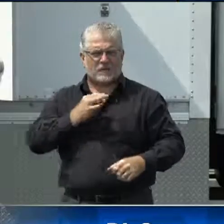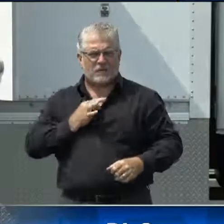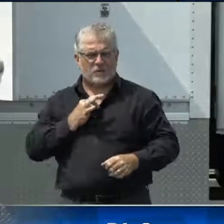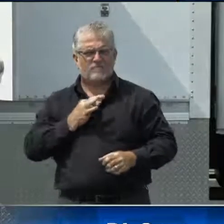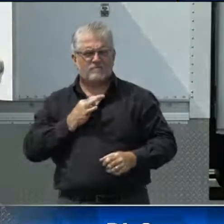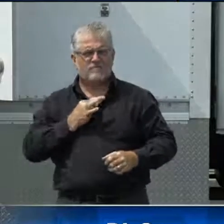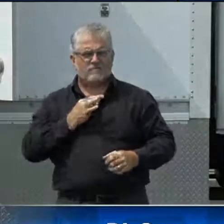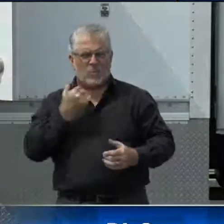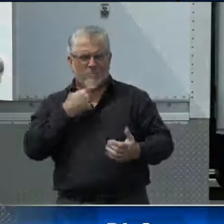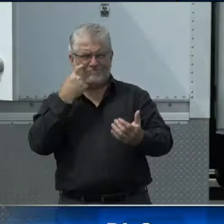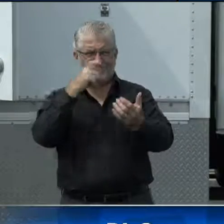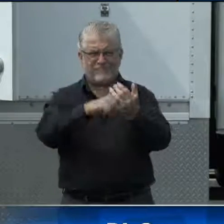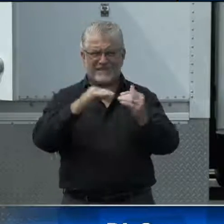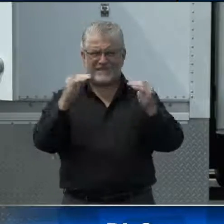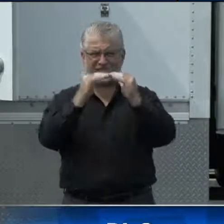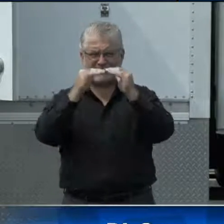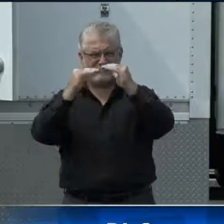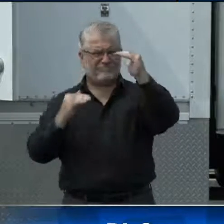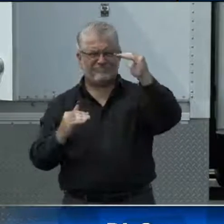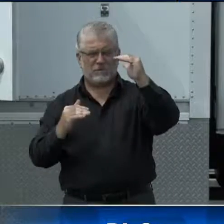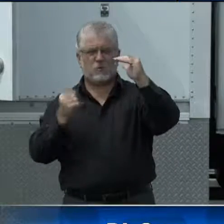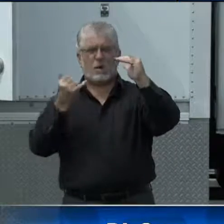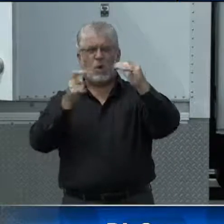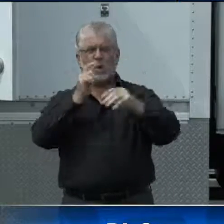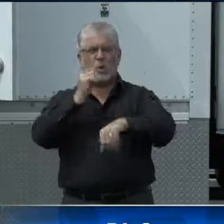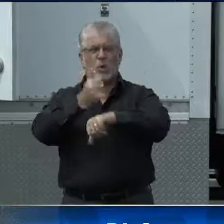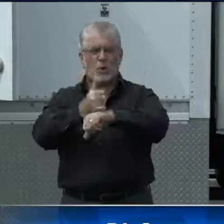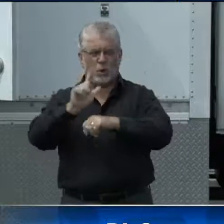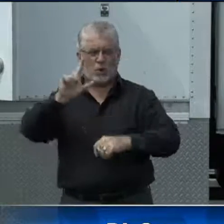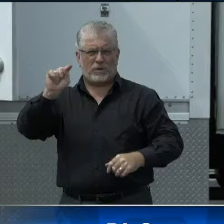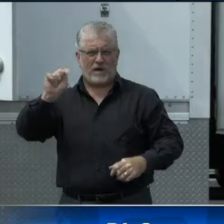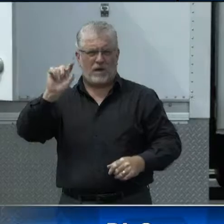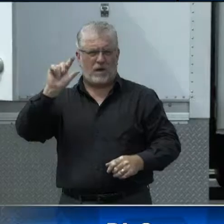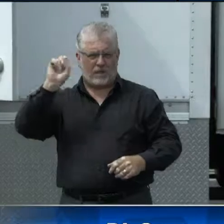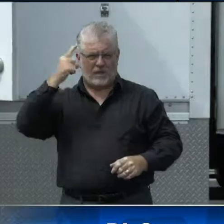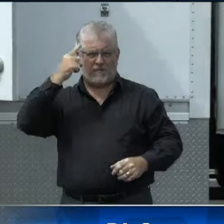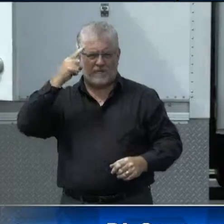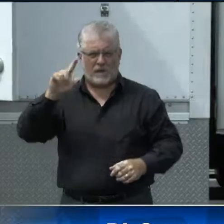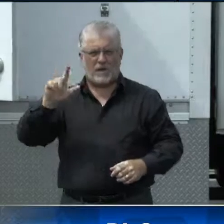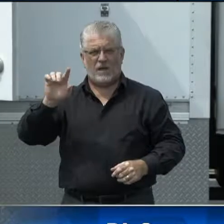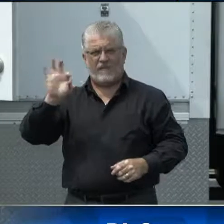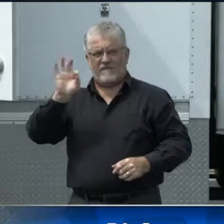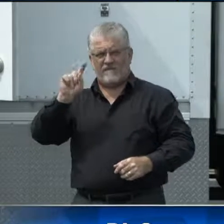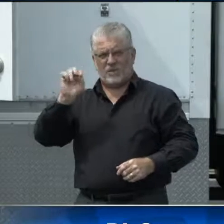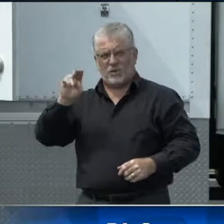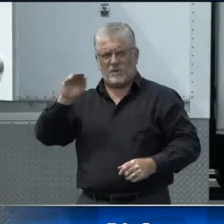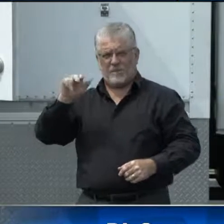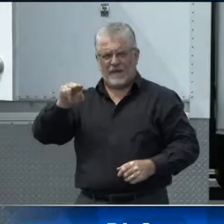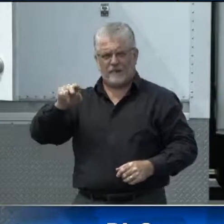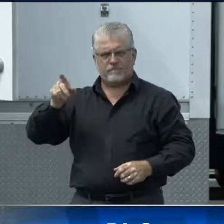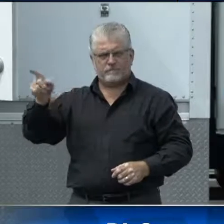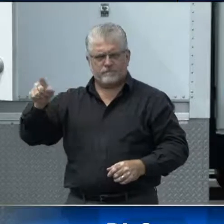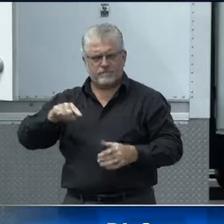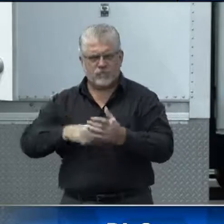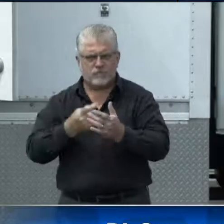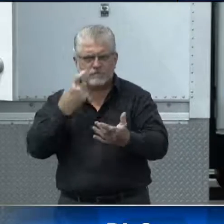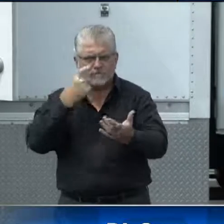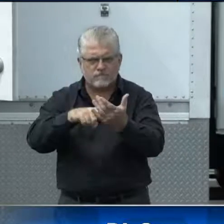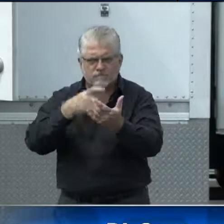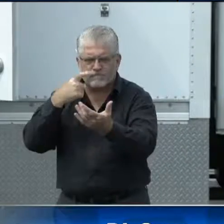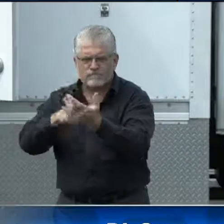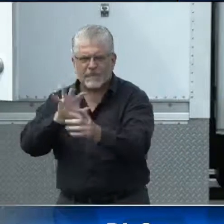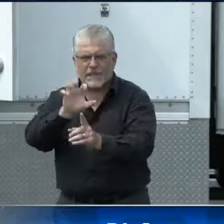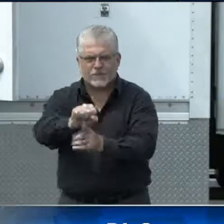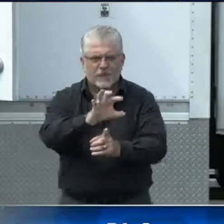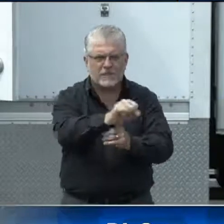been instrumental in identifying needs within communities and helping us meet those needs. In fact, it